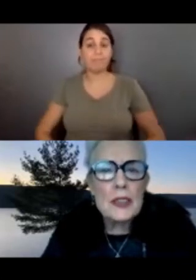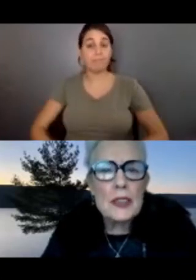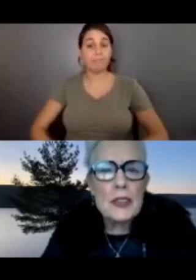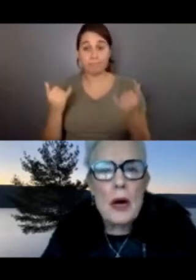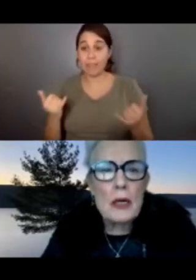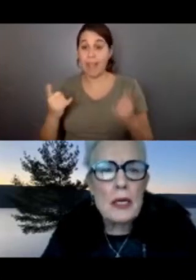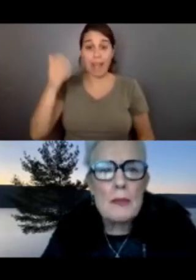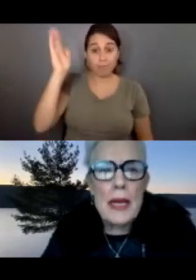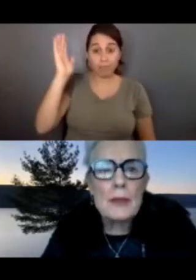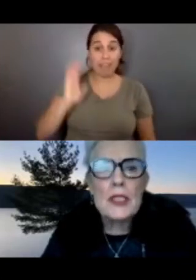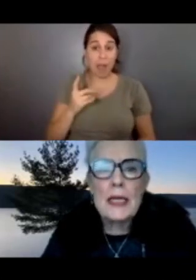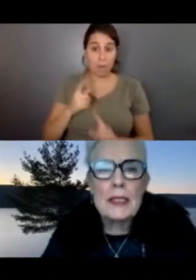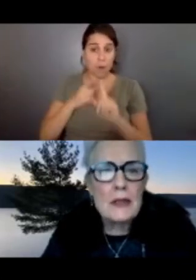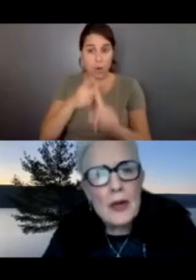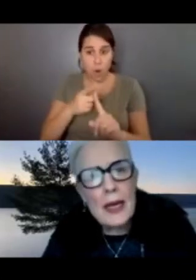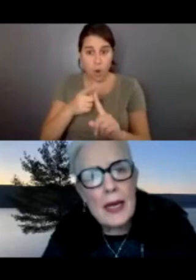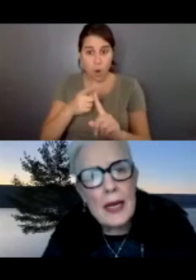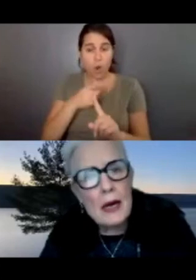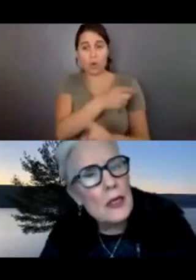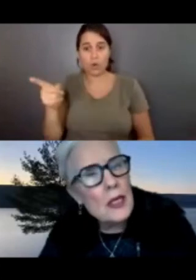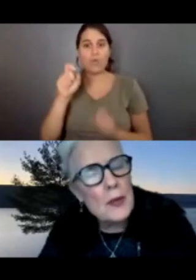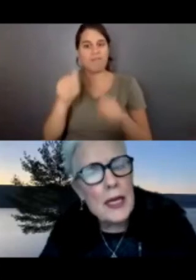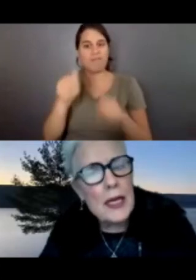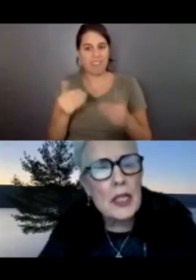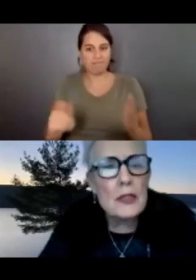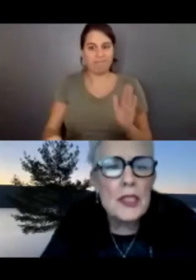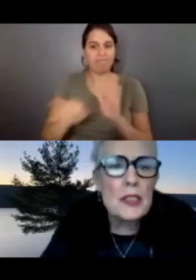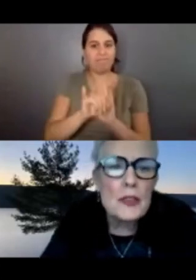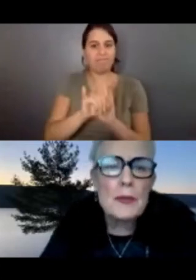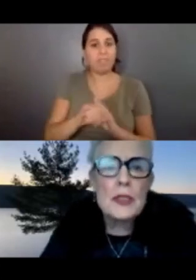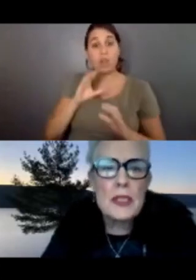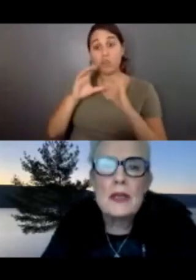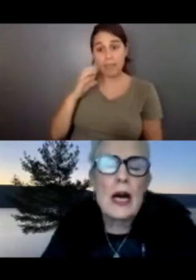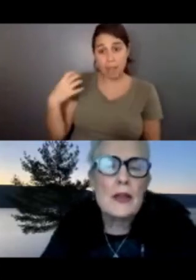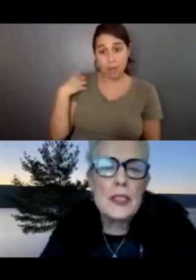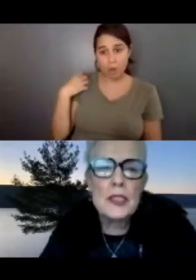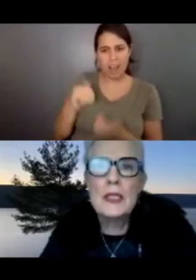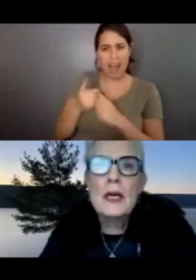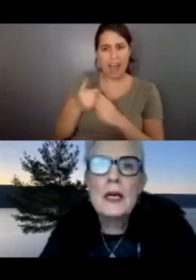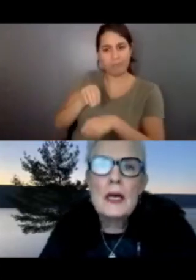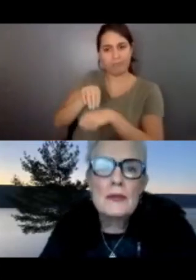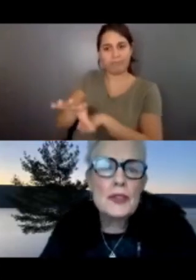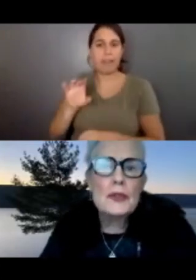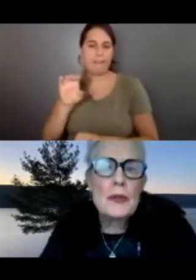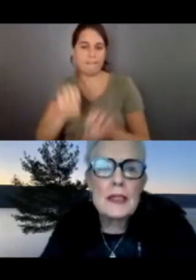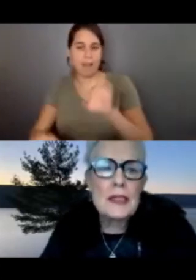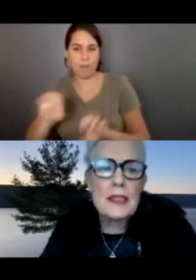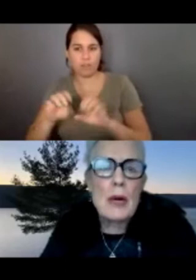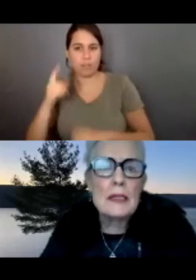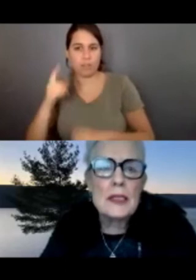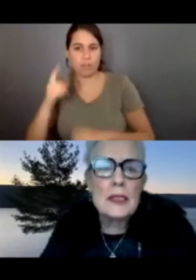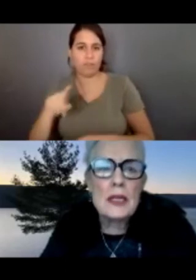presentation, you all are going to be able to identify how communication coaching contributes to the evaluation of 2